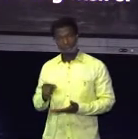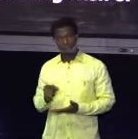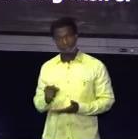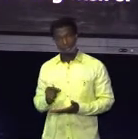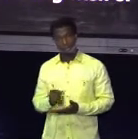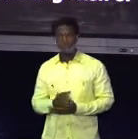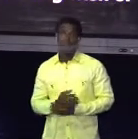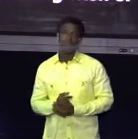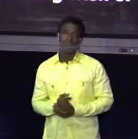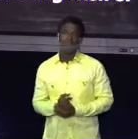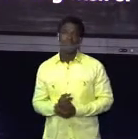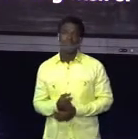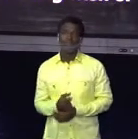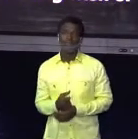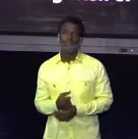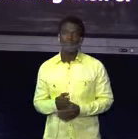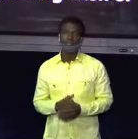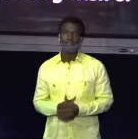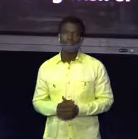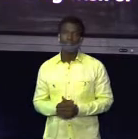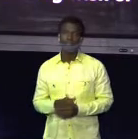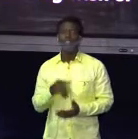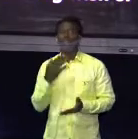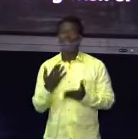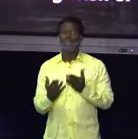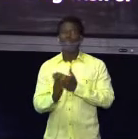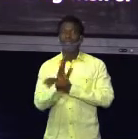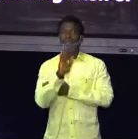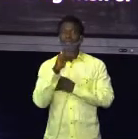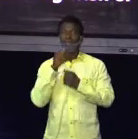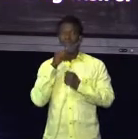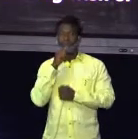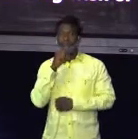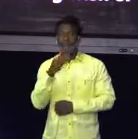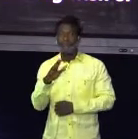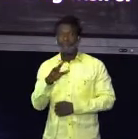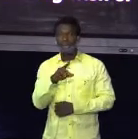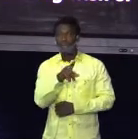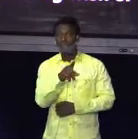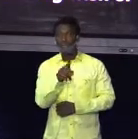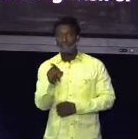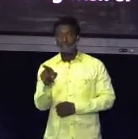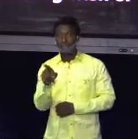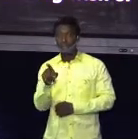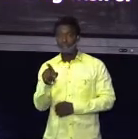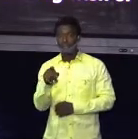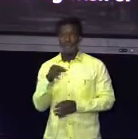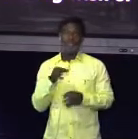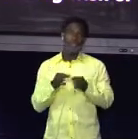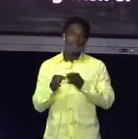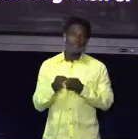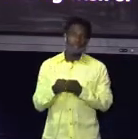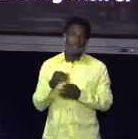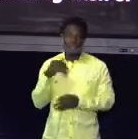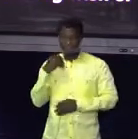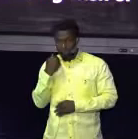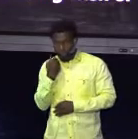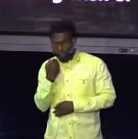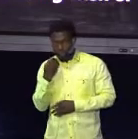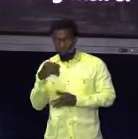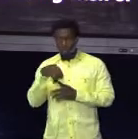my pen. You may use my pen. May God bless you. I'm expressing a wish